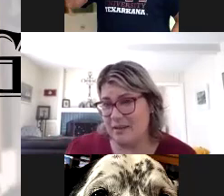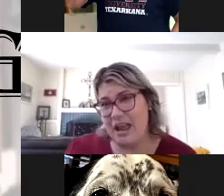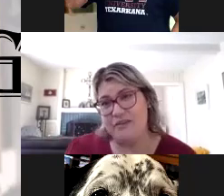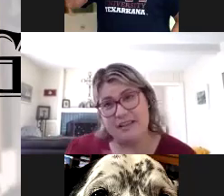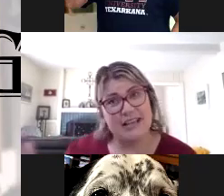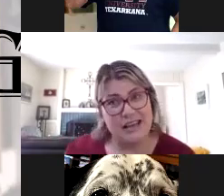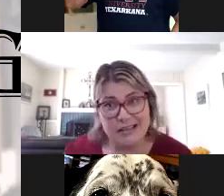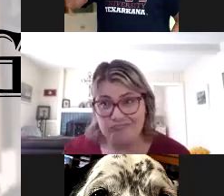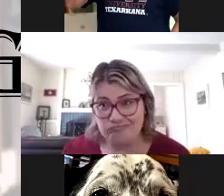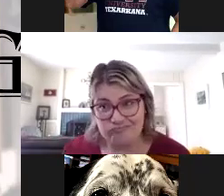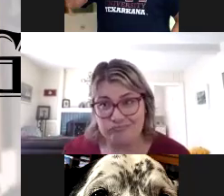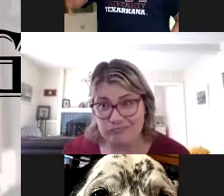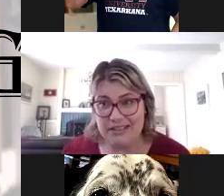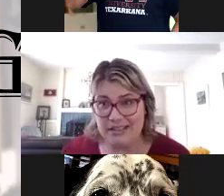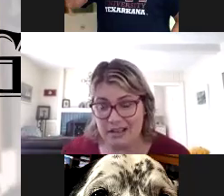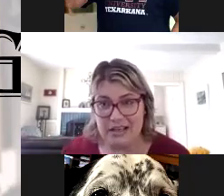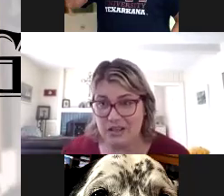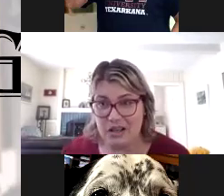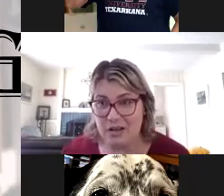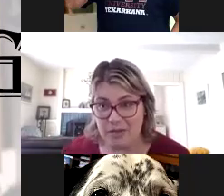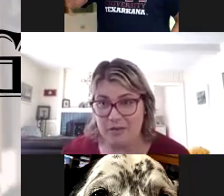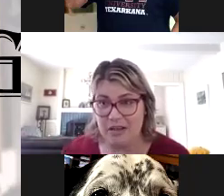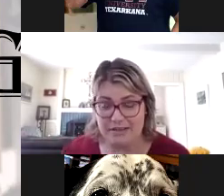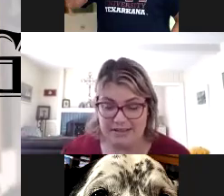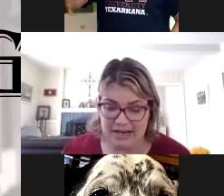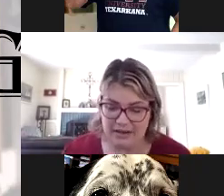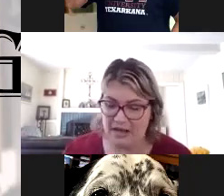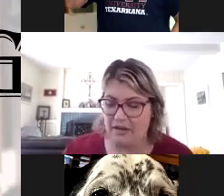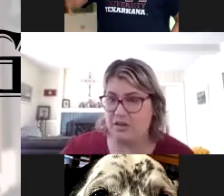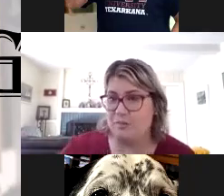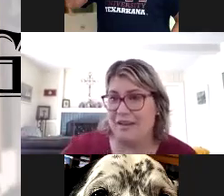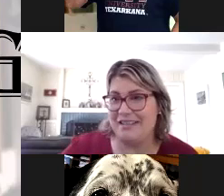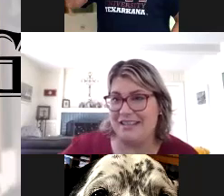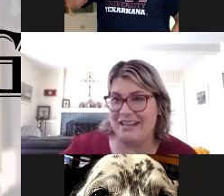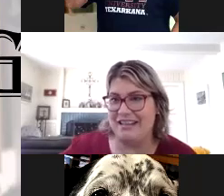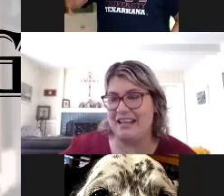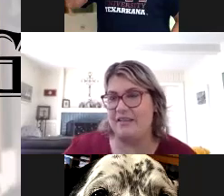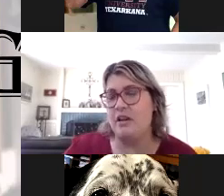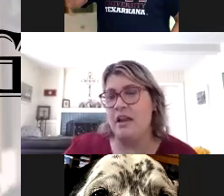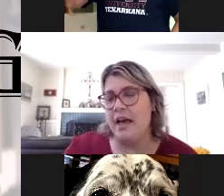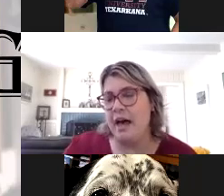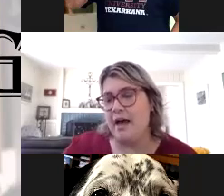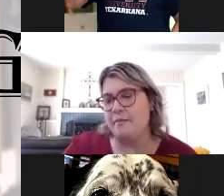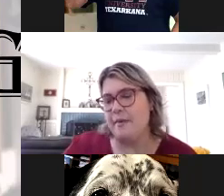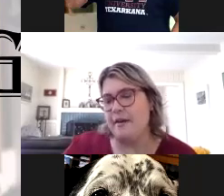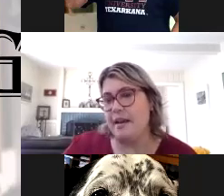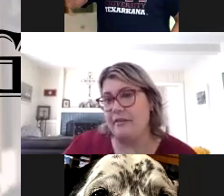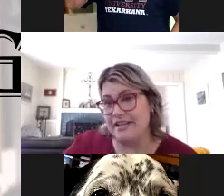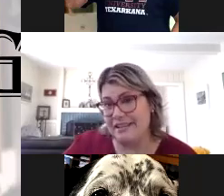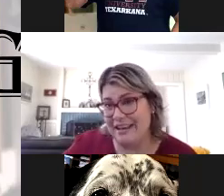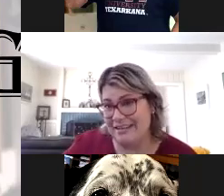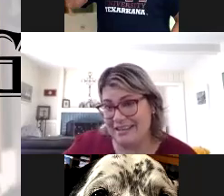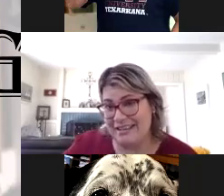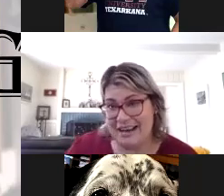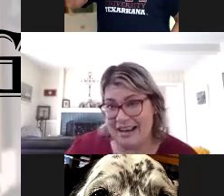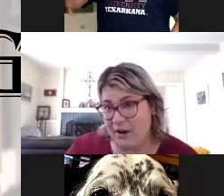chooses them. Every state, because election law really belongs to the state and a lot of election policy is done at the state level. Every